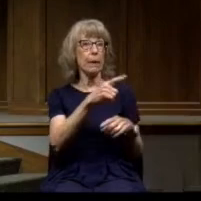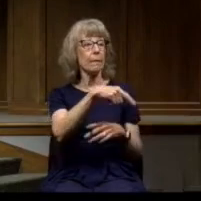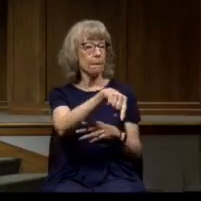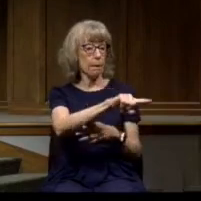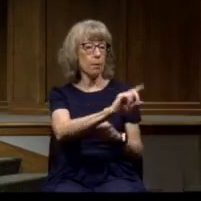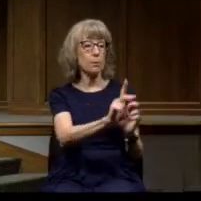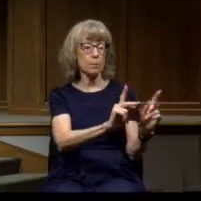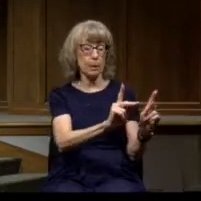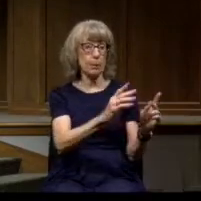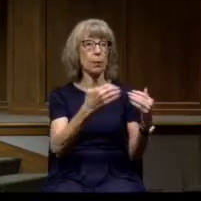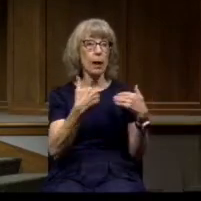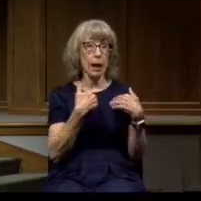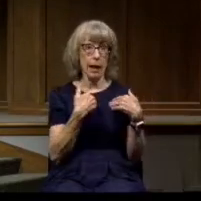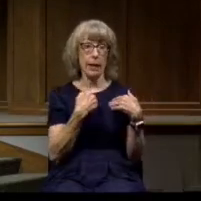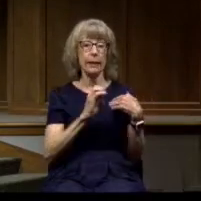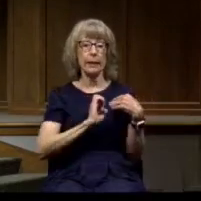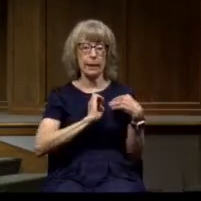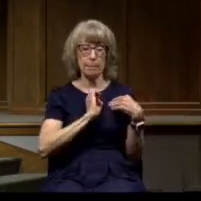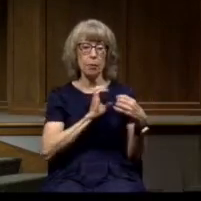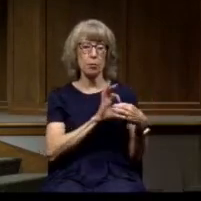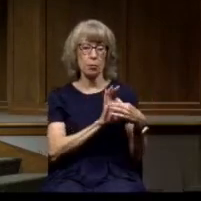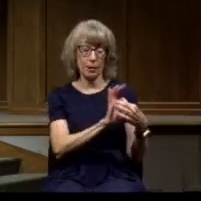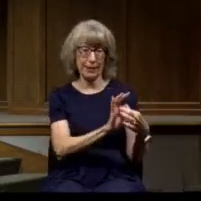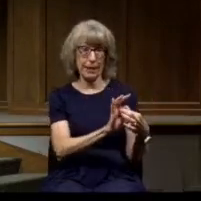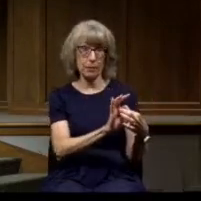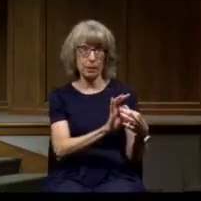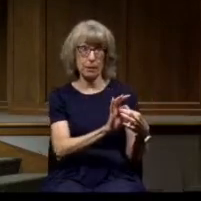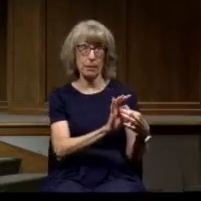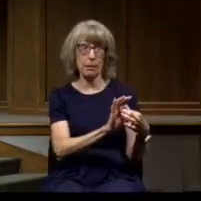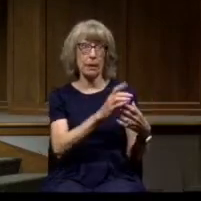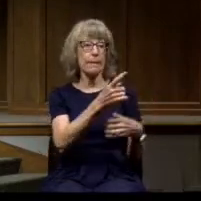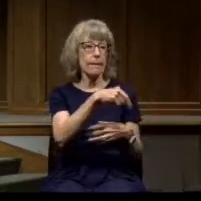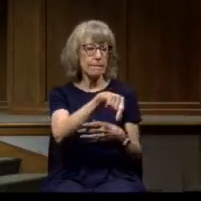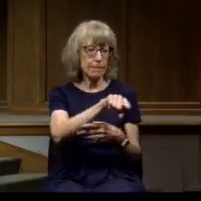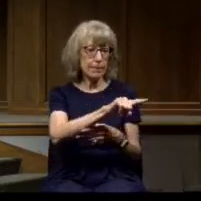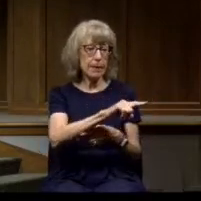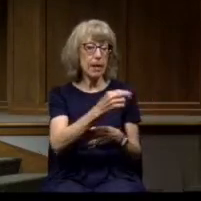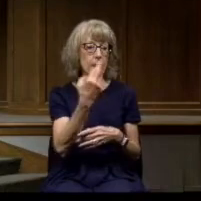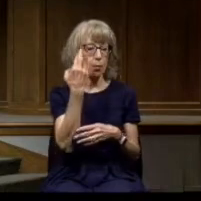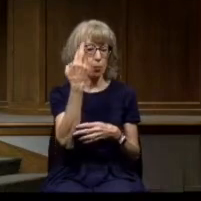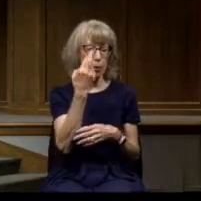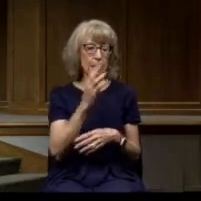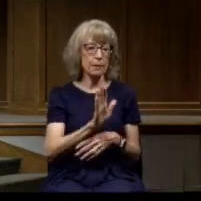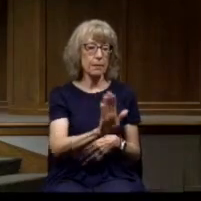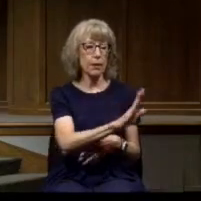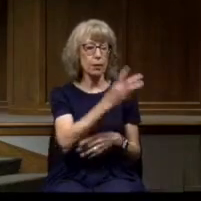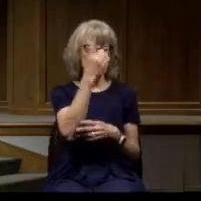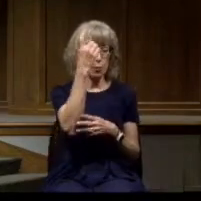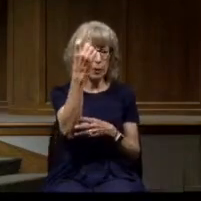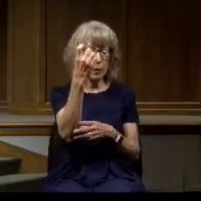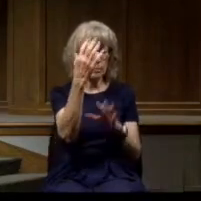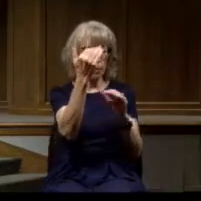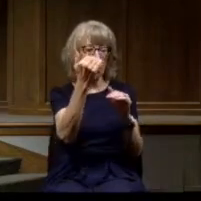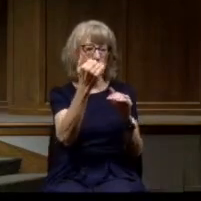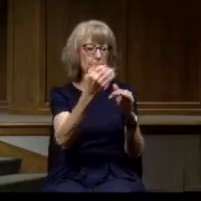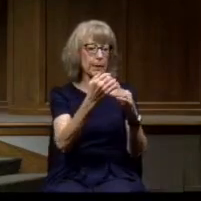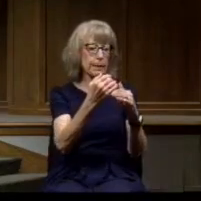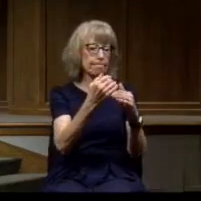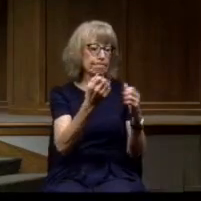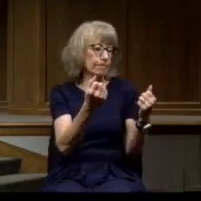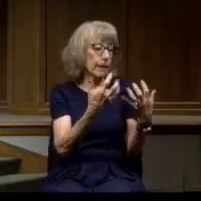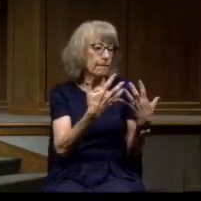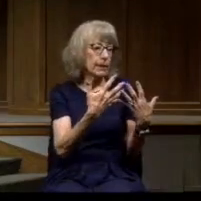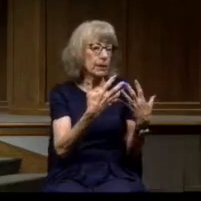real people worshiping together, real lives with dreams and hopes and fears and relationships